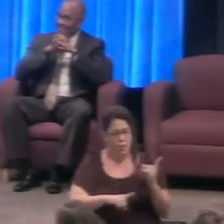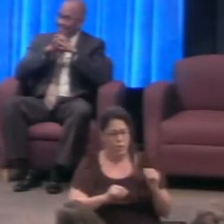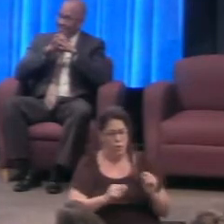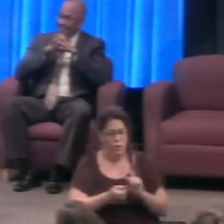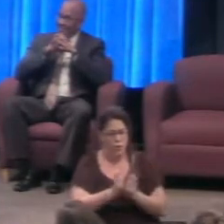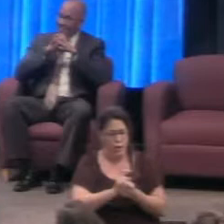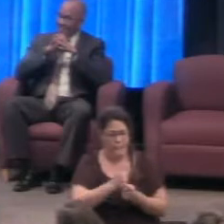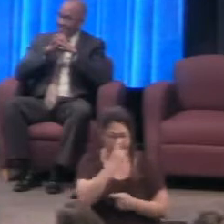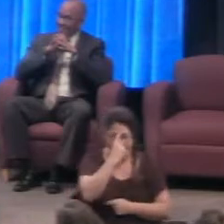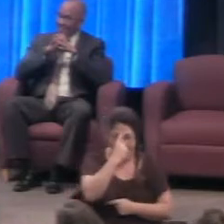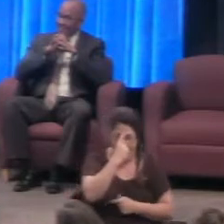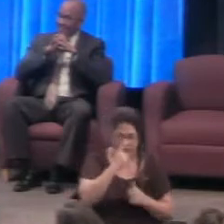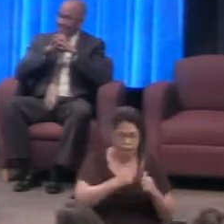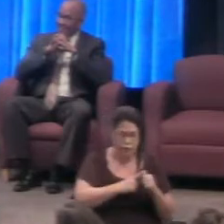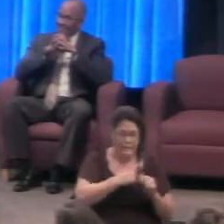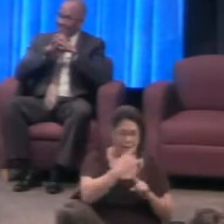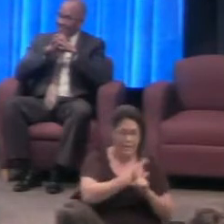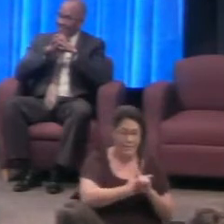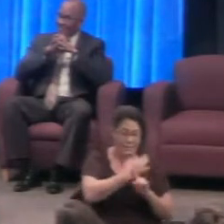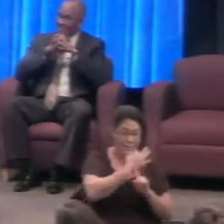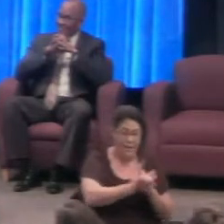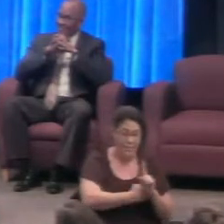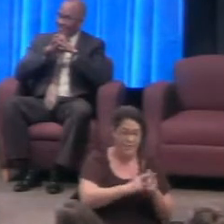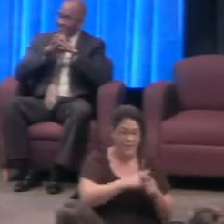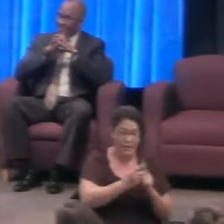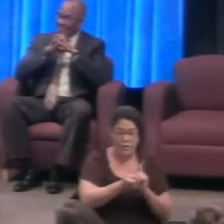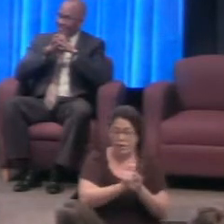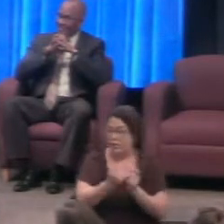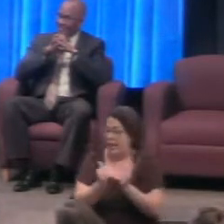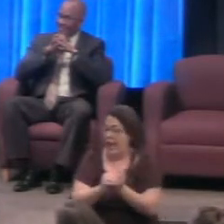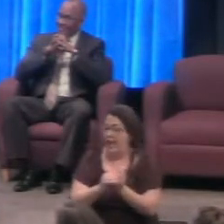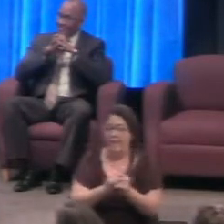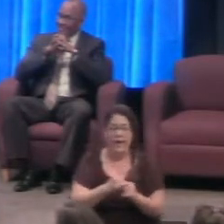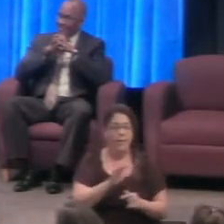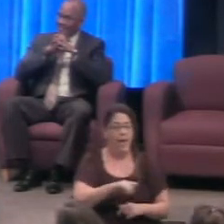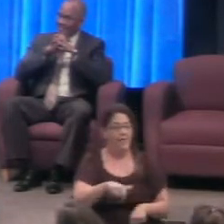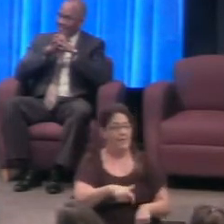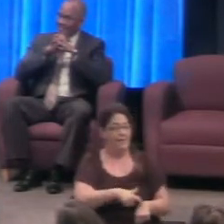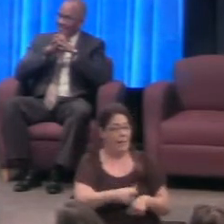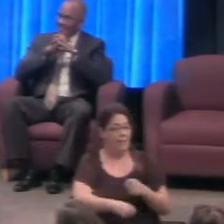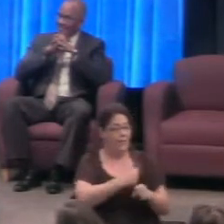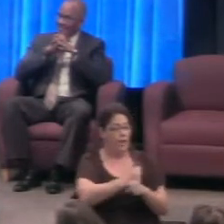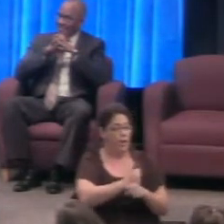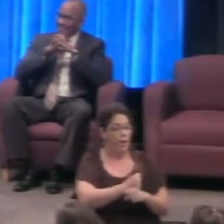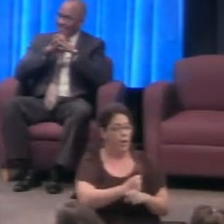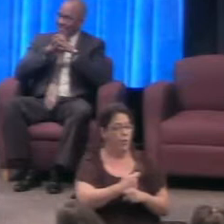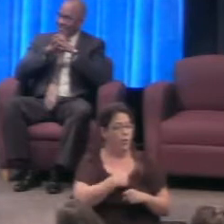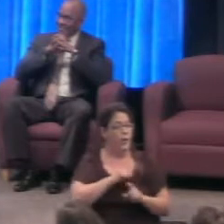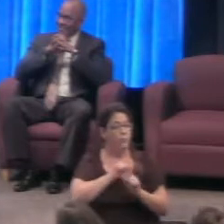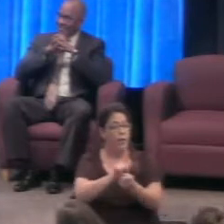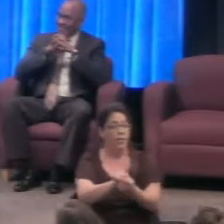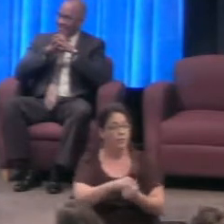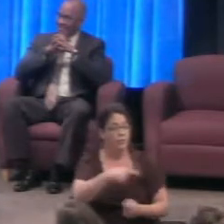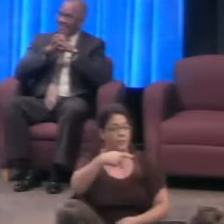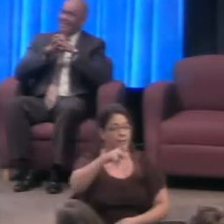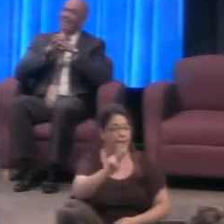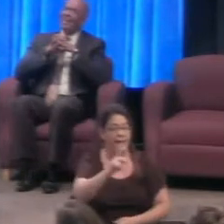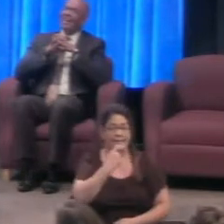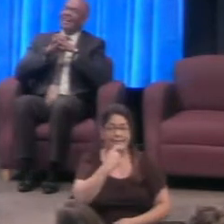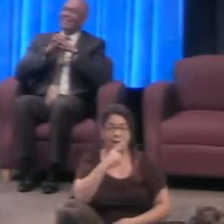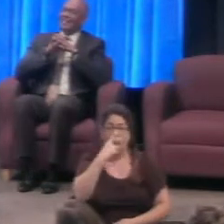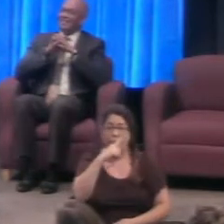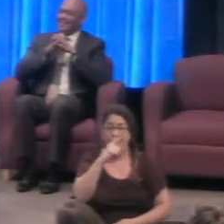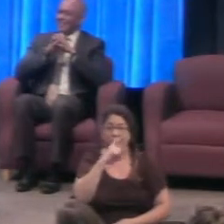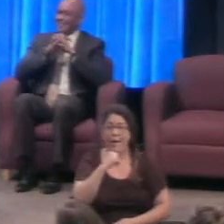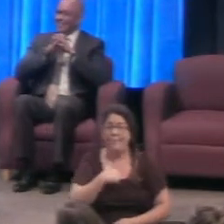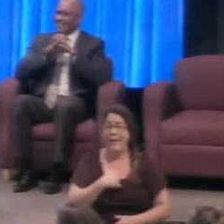for the first 8 or 9 months of the year. And then in about this time of the year, we run over to PK and say, well, will you hurry up and put this on contract?